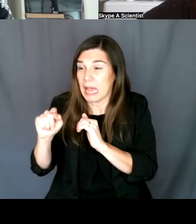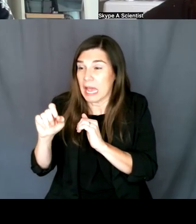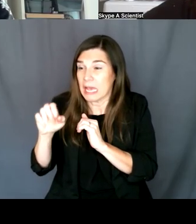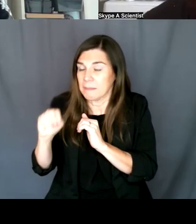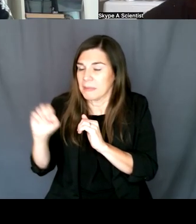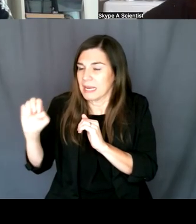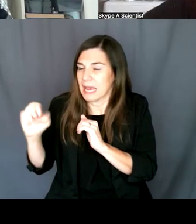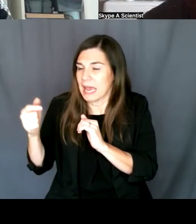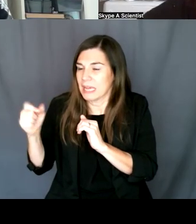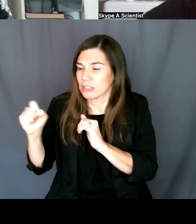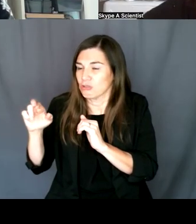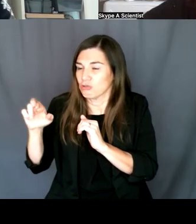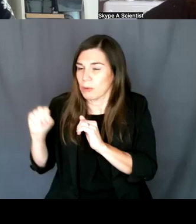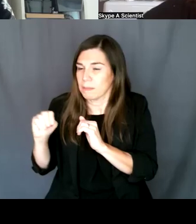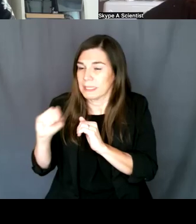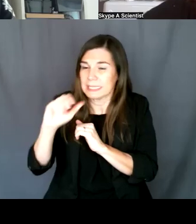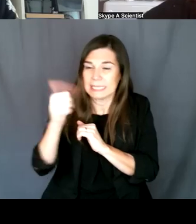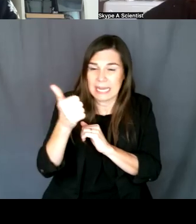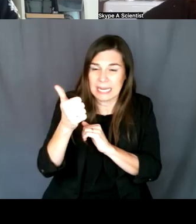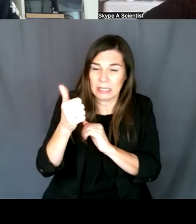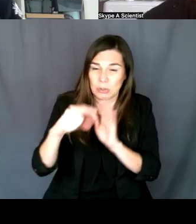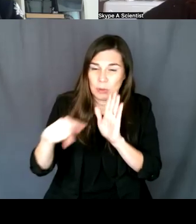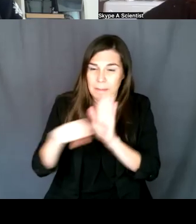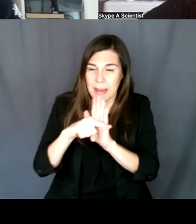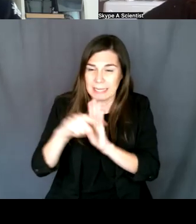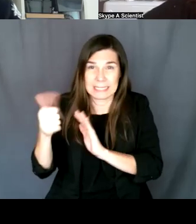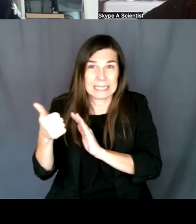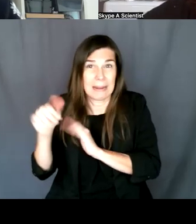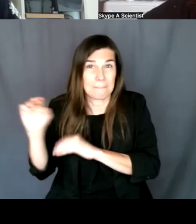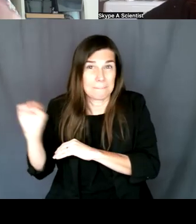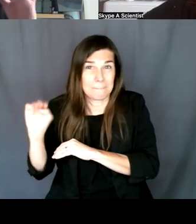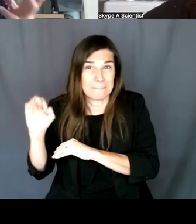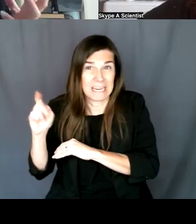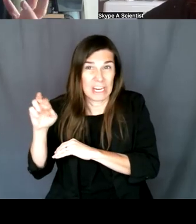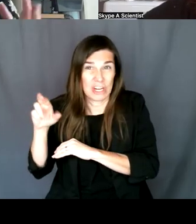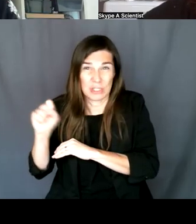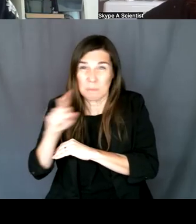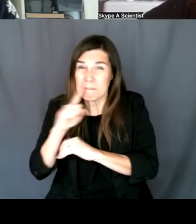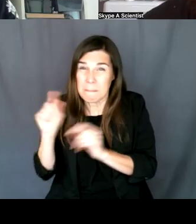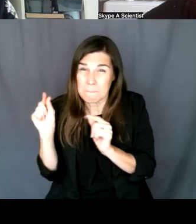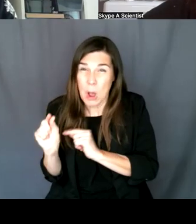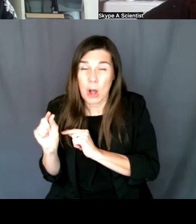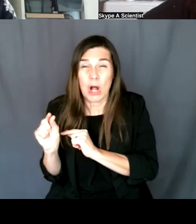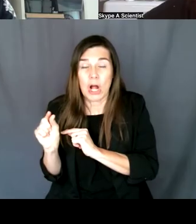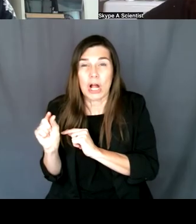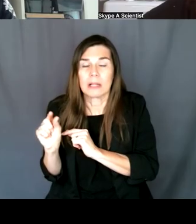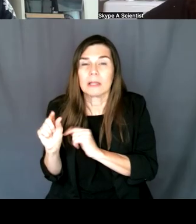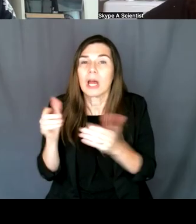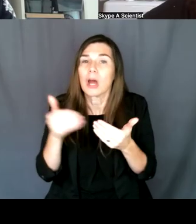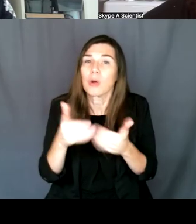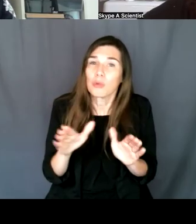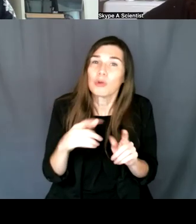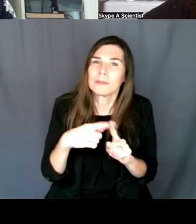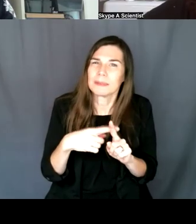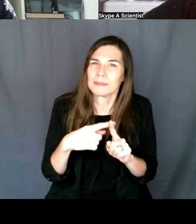10 to the minus 10 meters. So that's pretty small. That's at kind of room temperature where we would consider